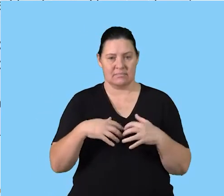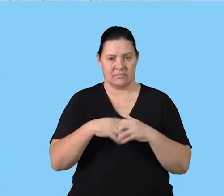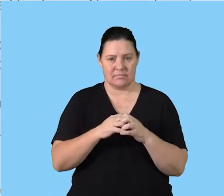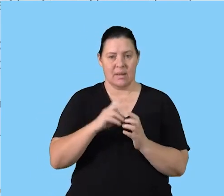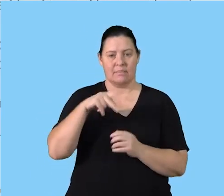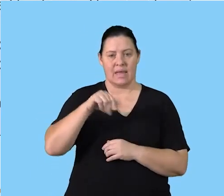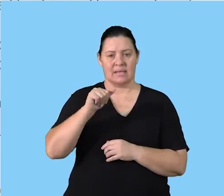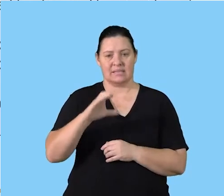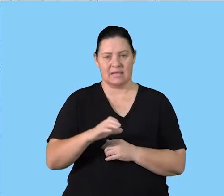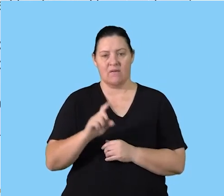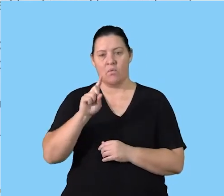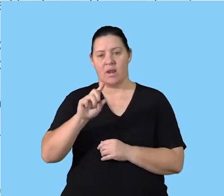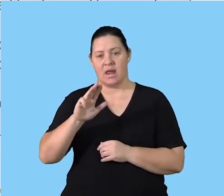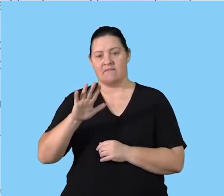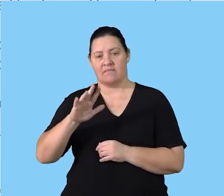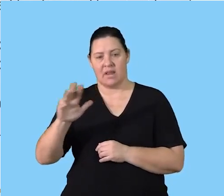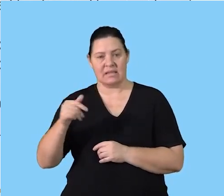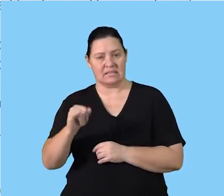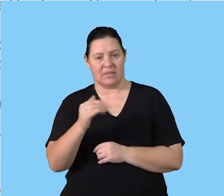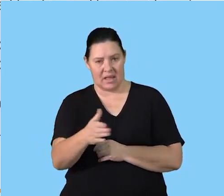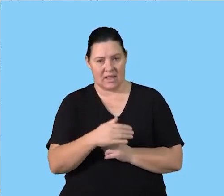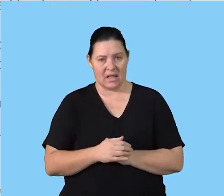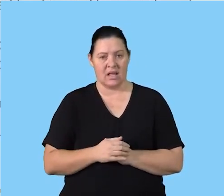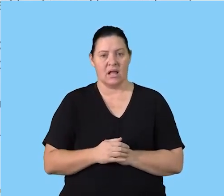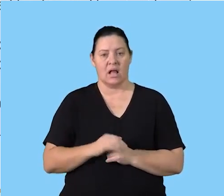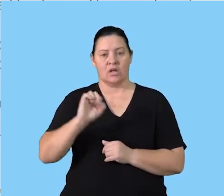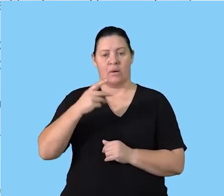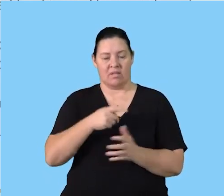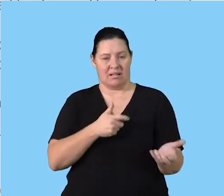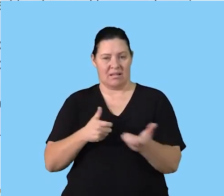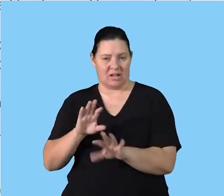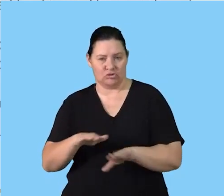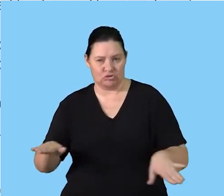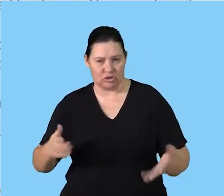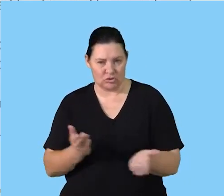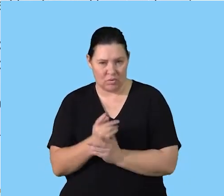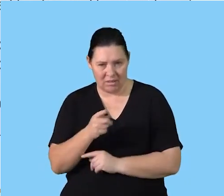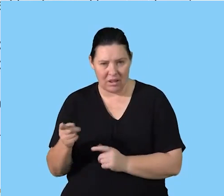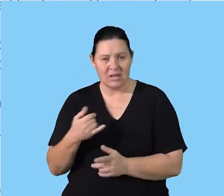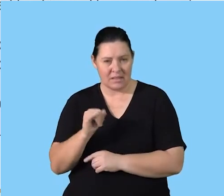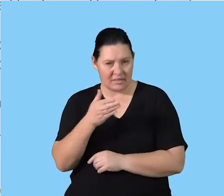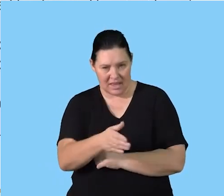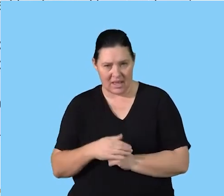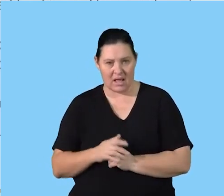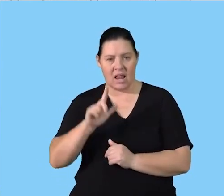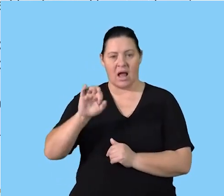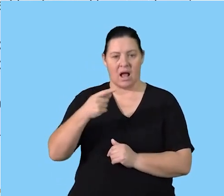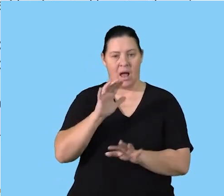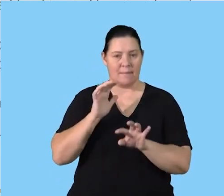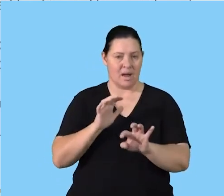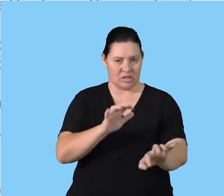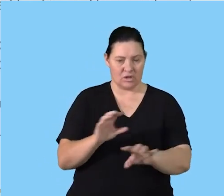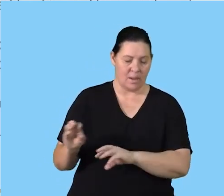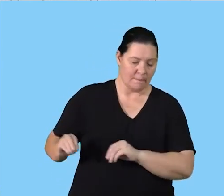of 1959 is still there. The Sharpeville massacre has been reorganized, it's still there. The Langer March has been moved